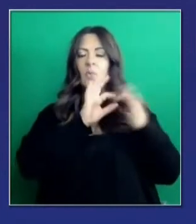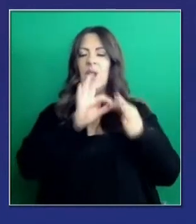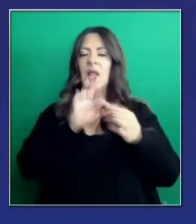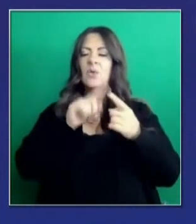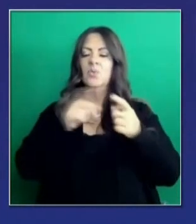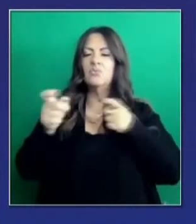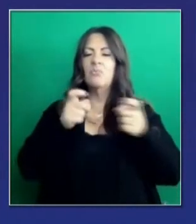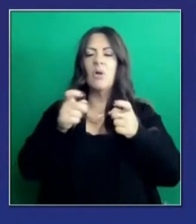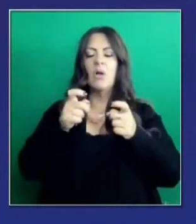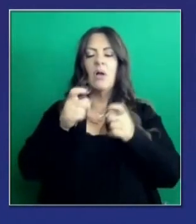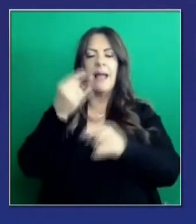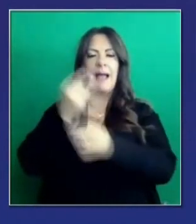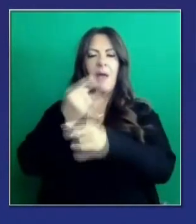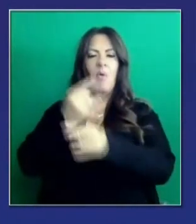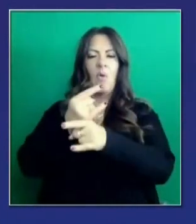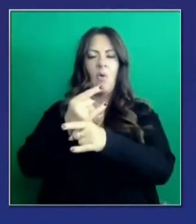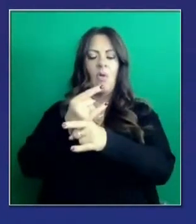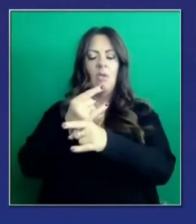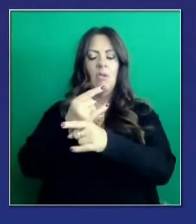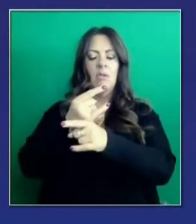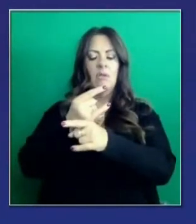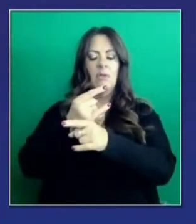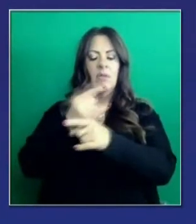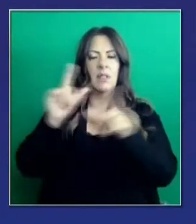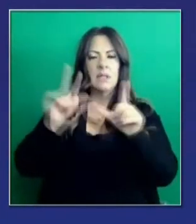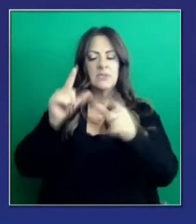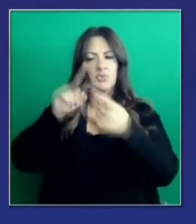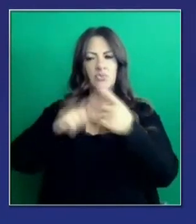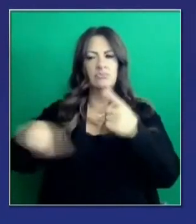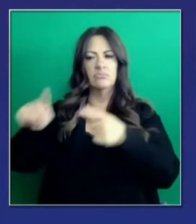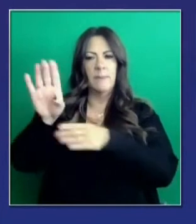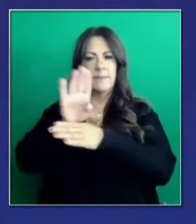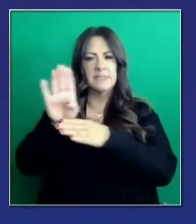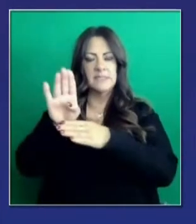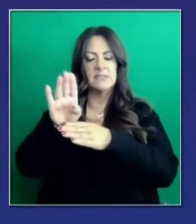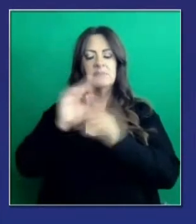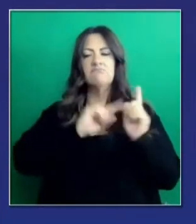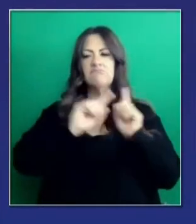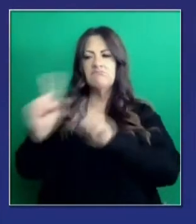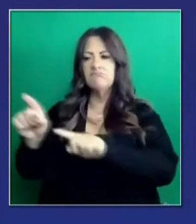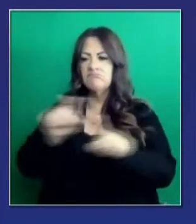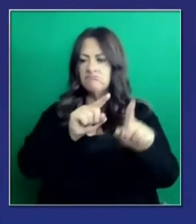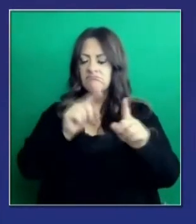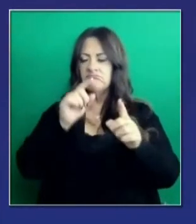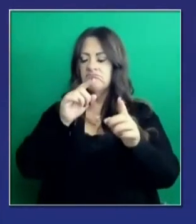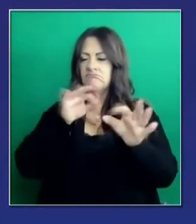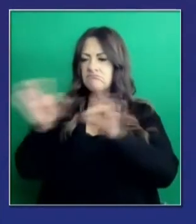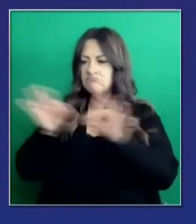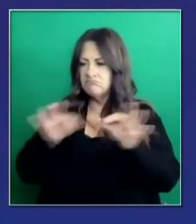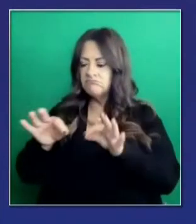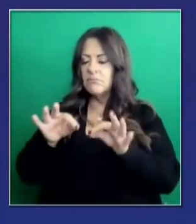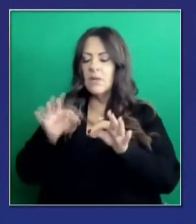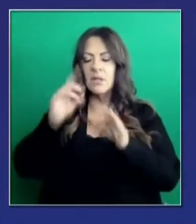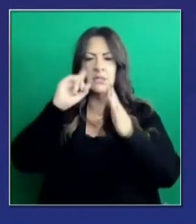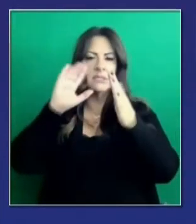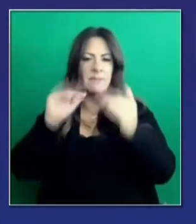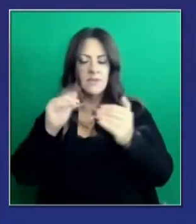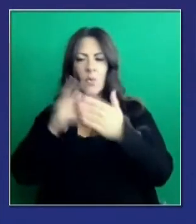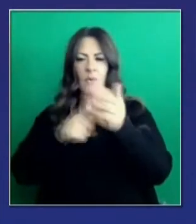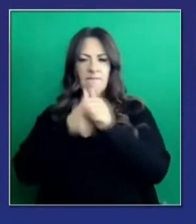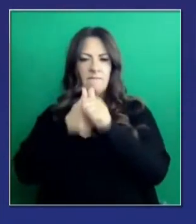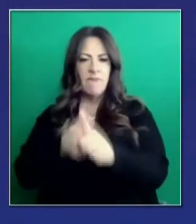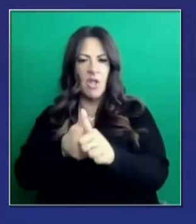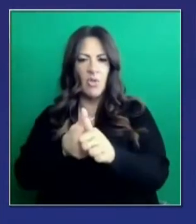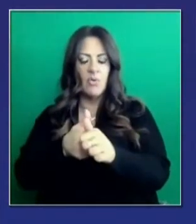5,600 establishments in expectation and obviously in concern because some people